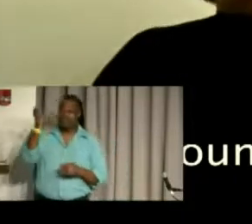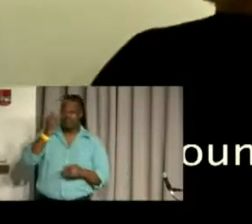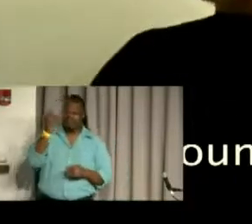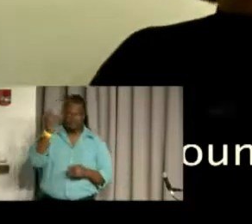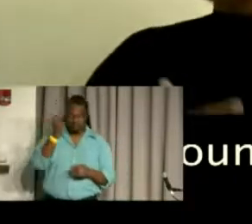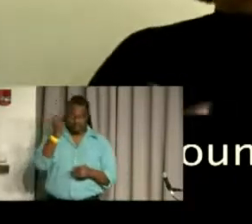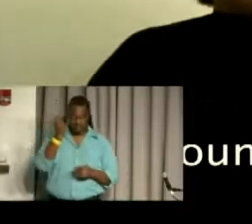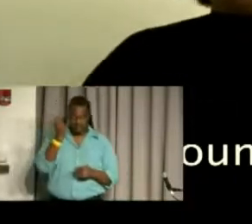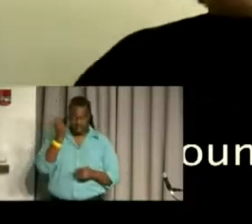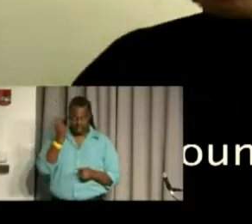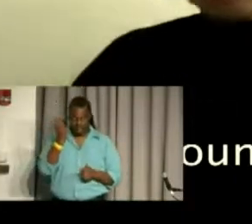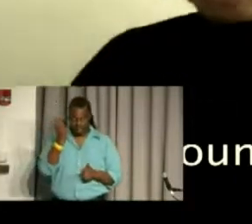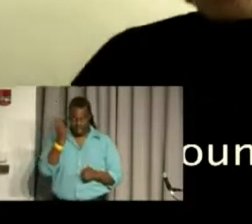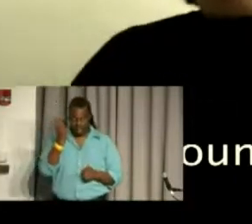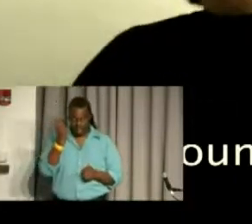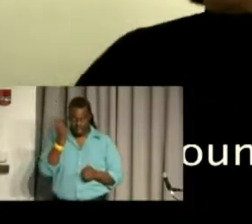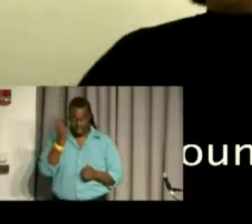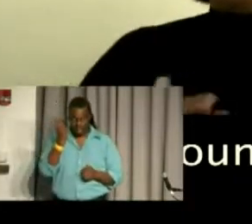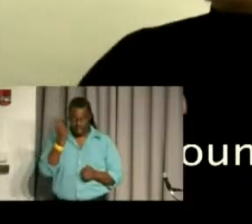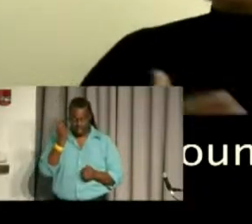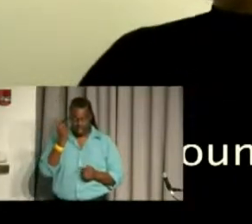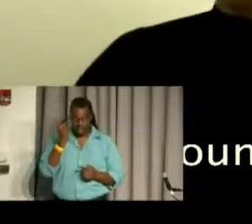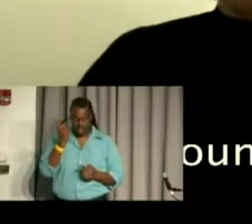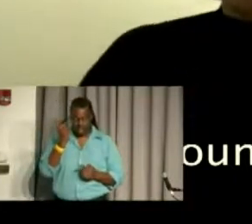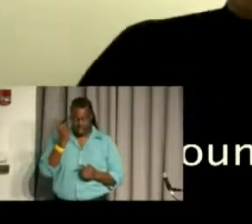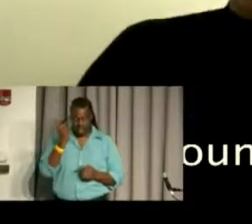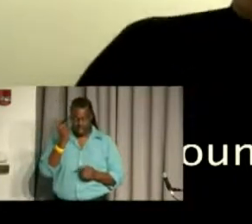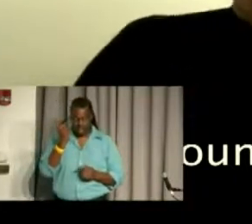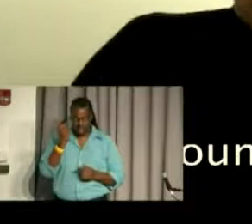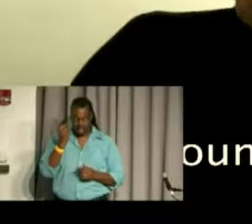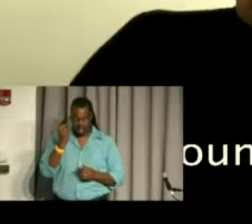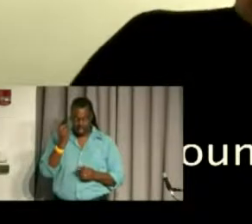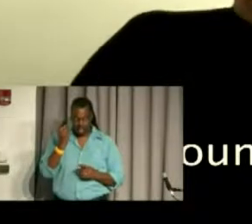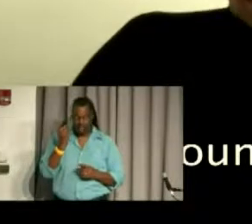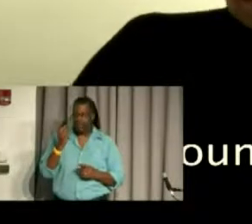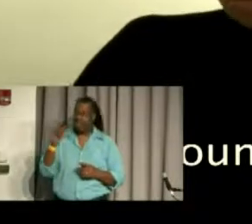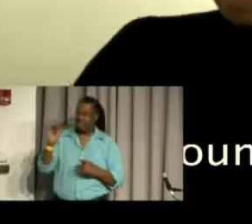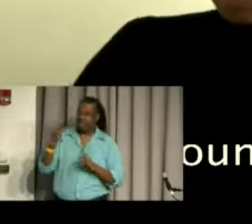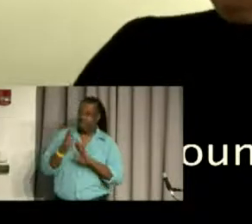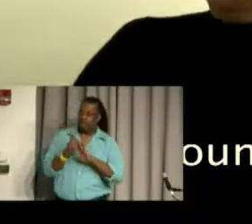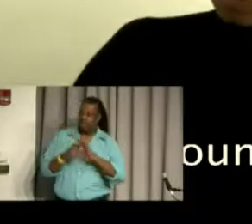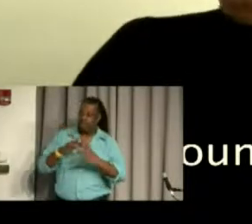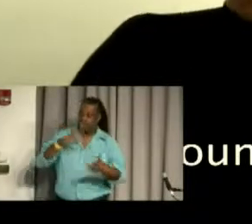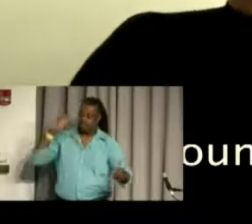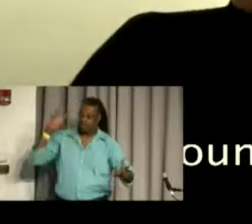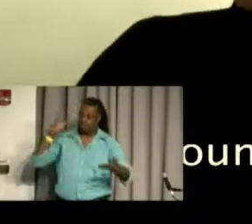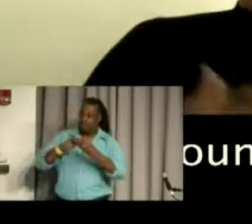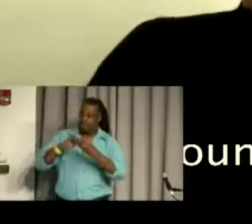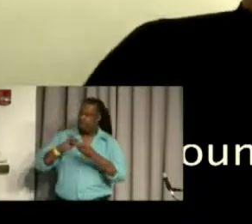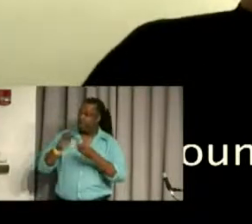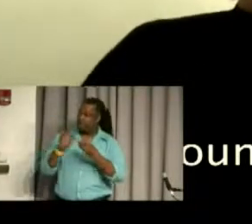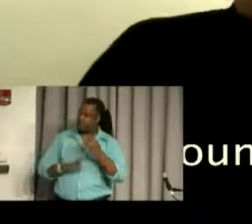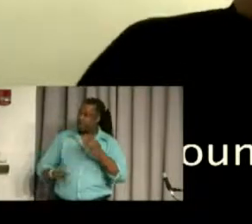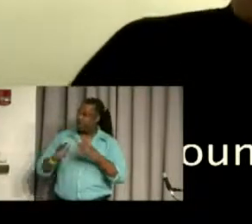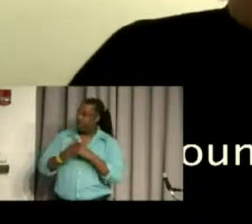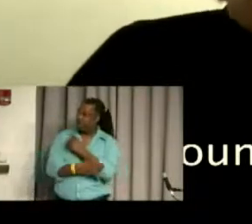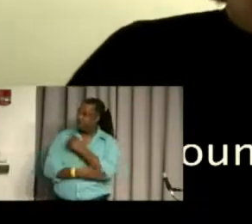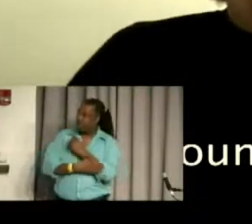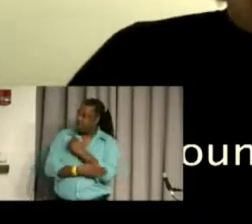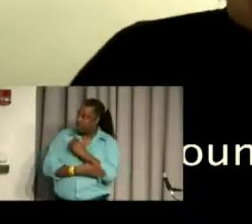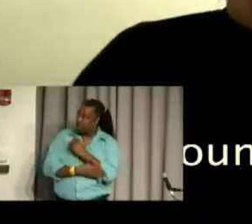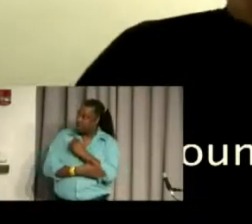its own suite of state laws that are, in theory, among the most comprehensive in the country, providing additional protection